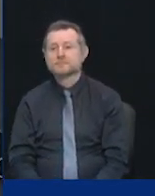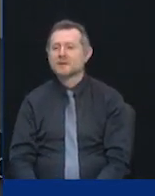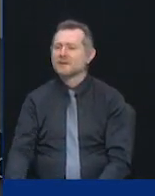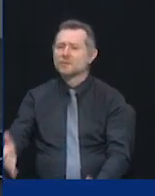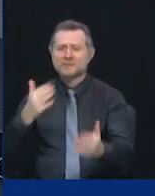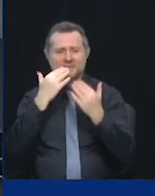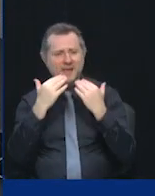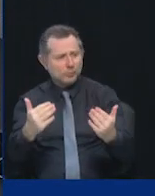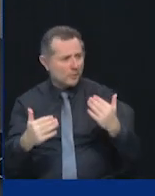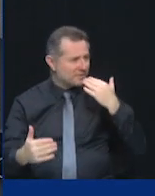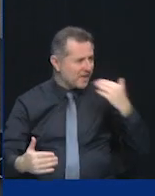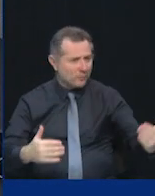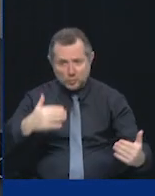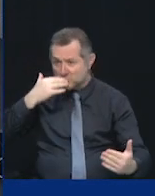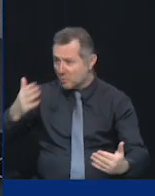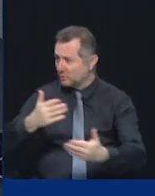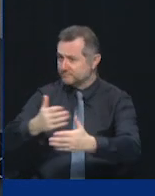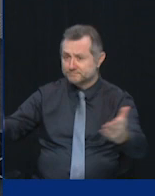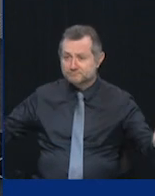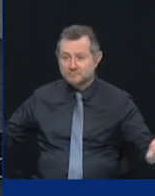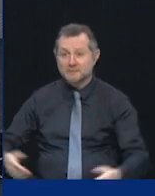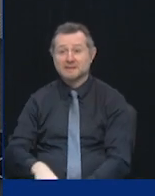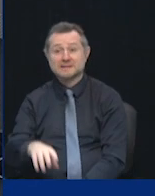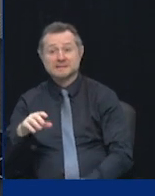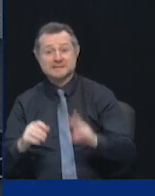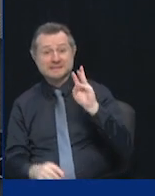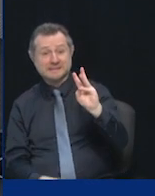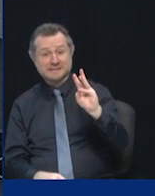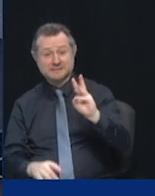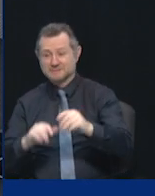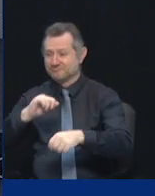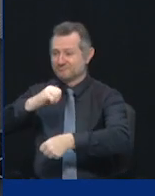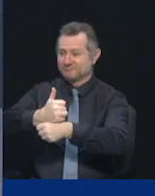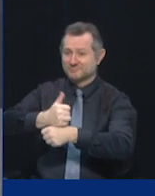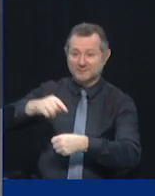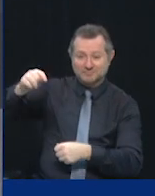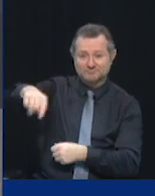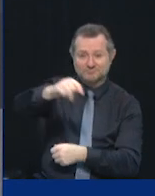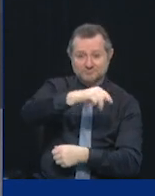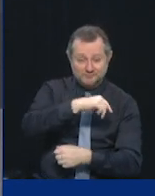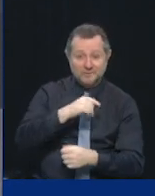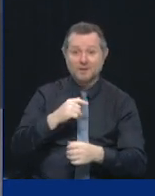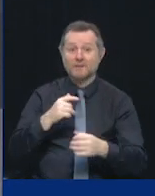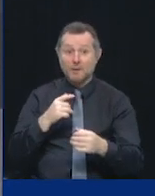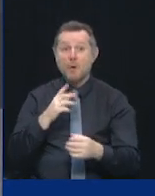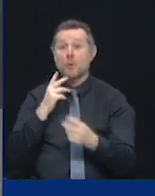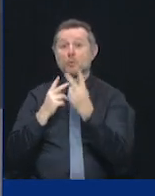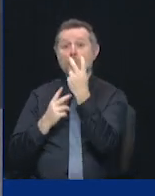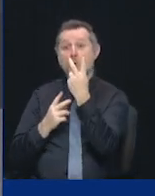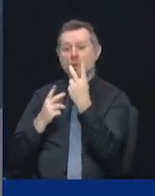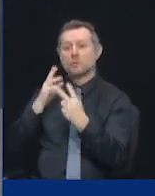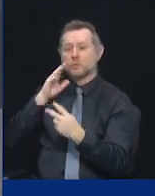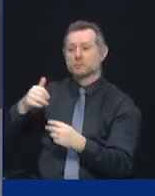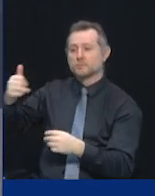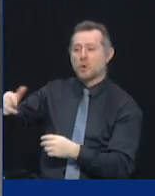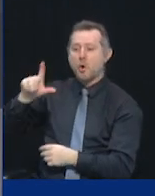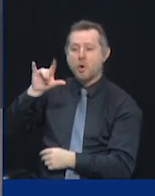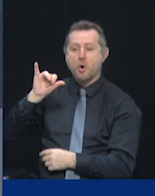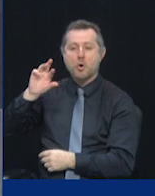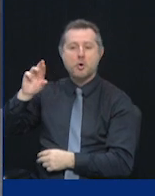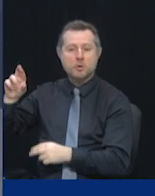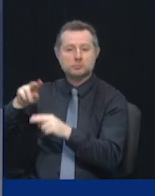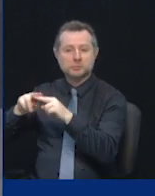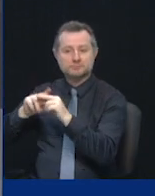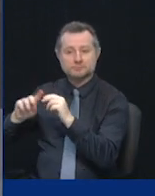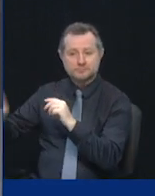In addition to the 6 New York City sites Sarah mentioned, there were another 2 locations, one each in the Long Island Railroad and Metro-North